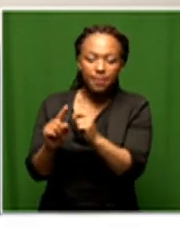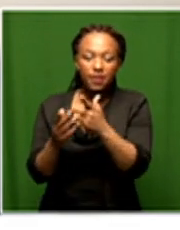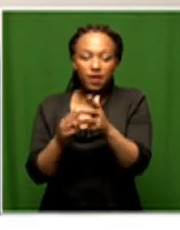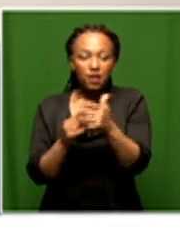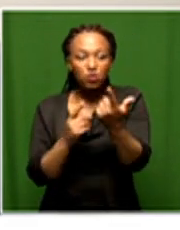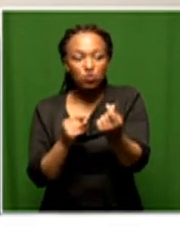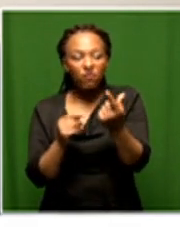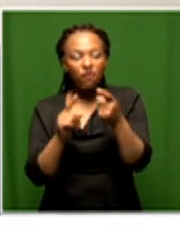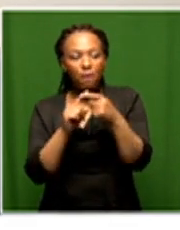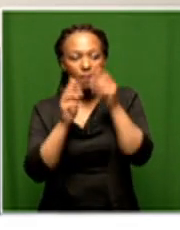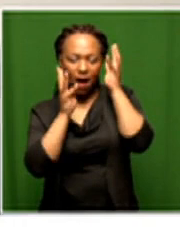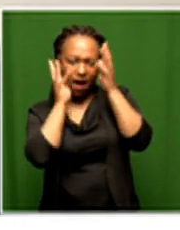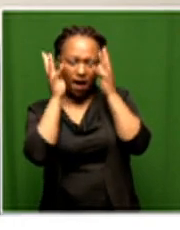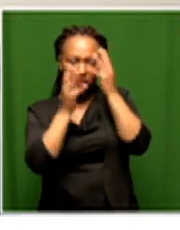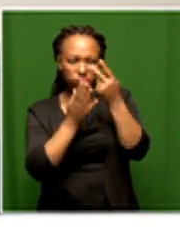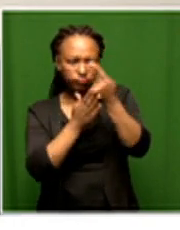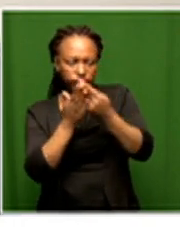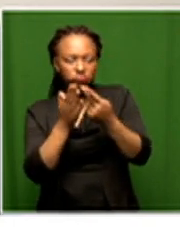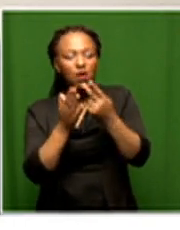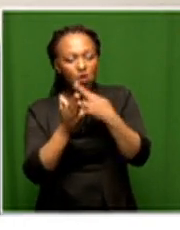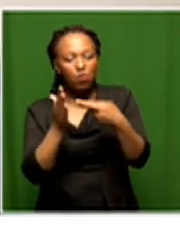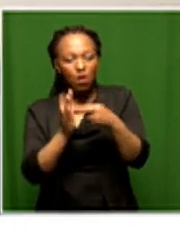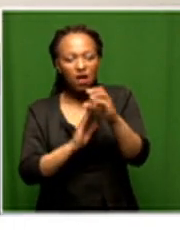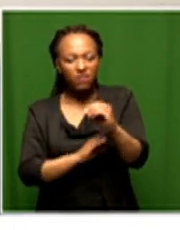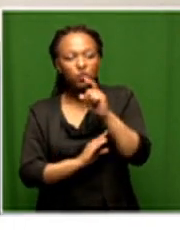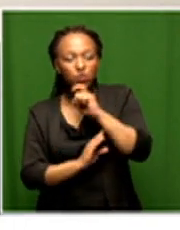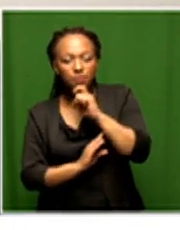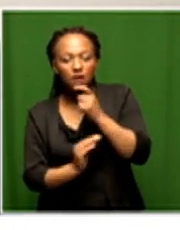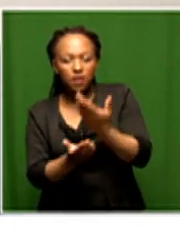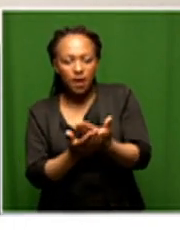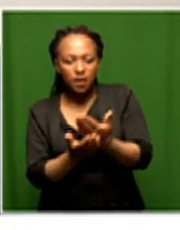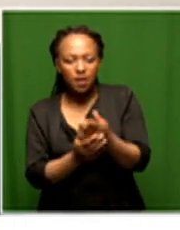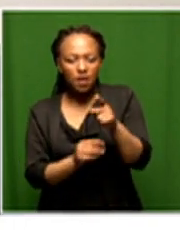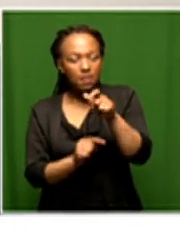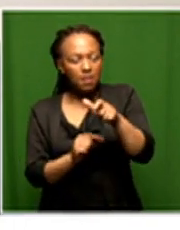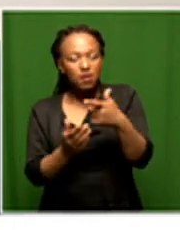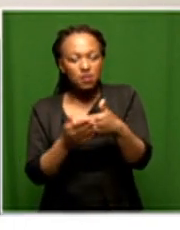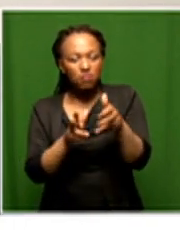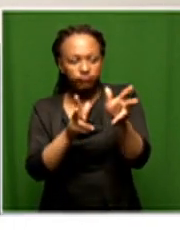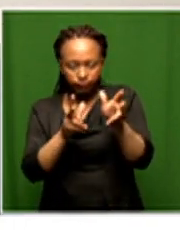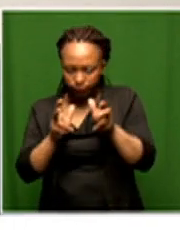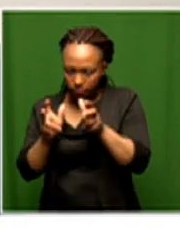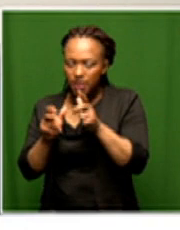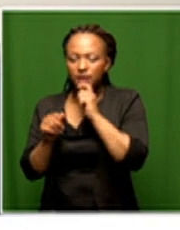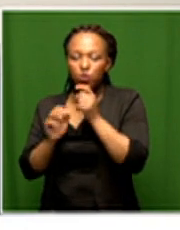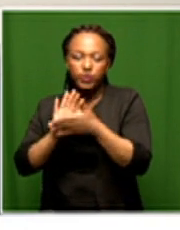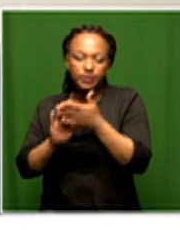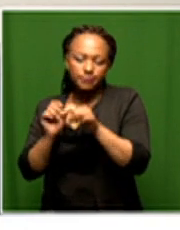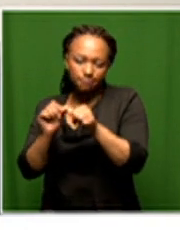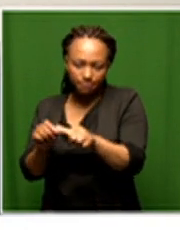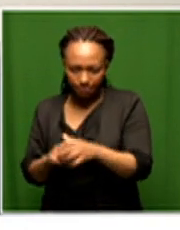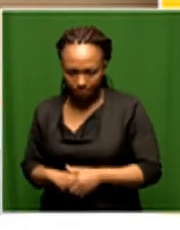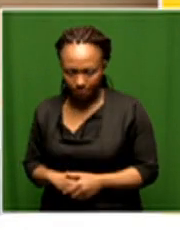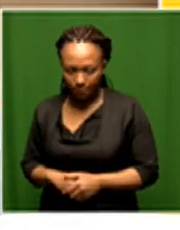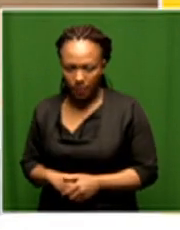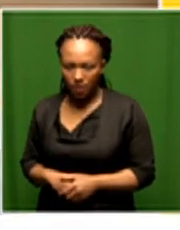an aesthetic point of view, it's serving a function, it's usable, and people can take it and run with it. Let's